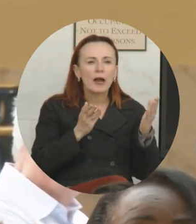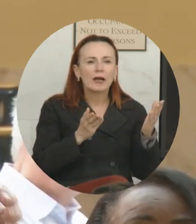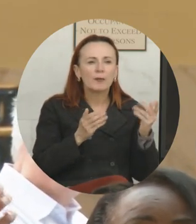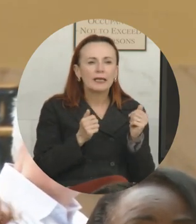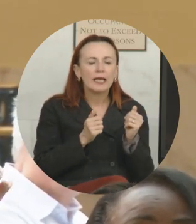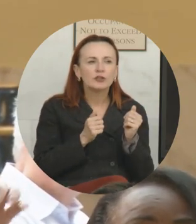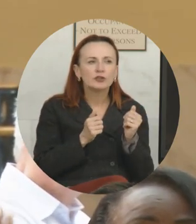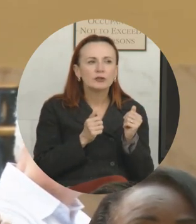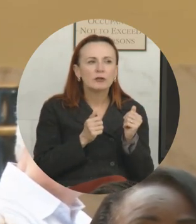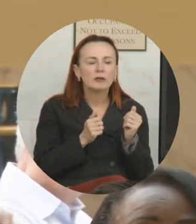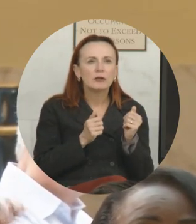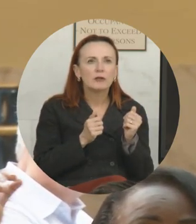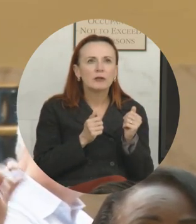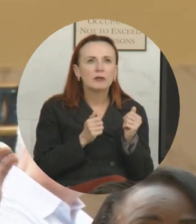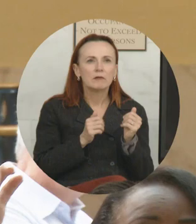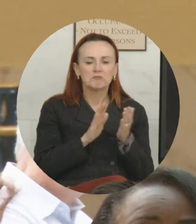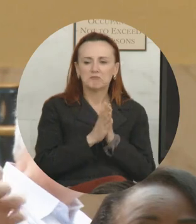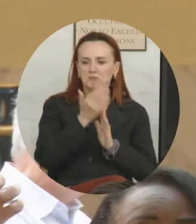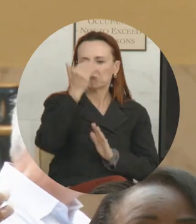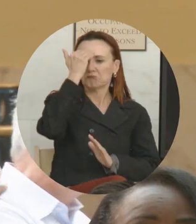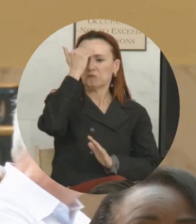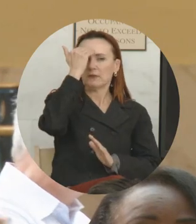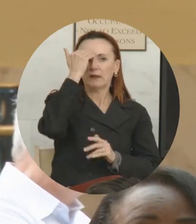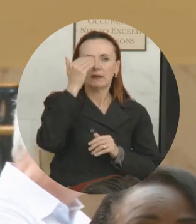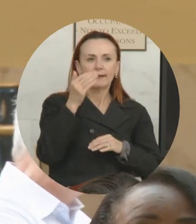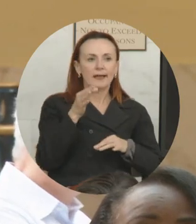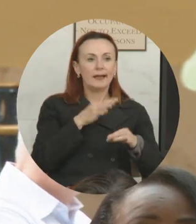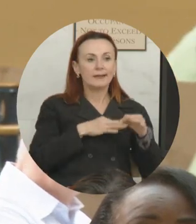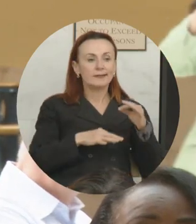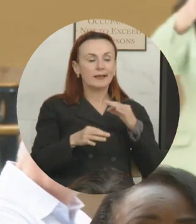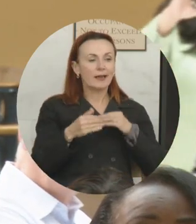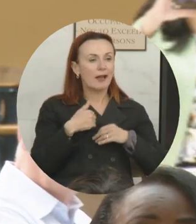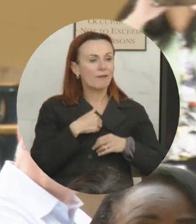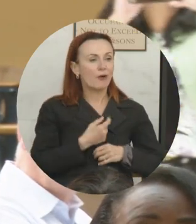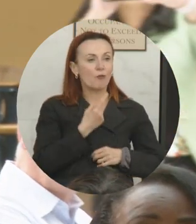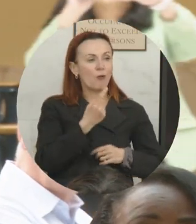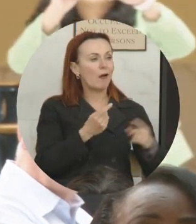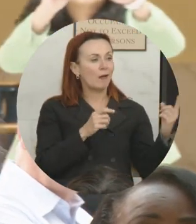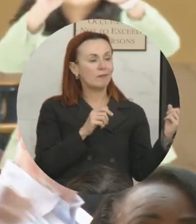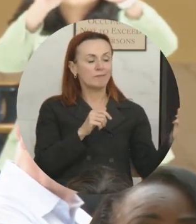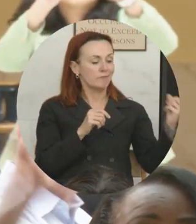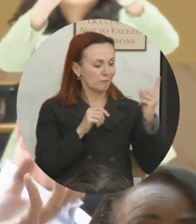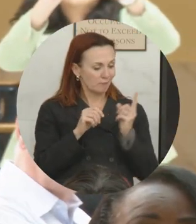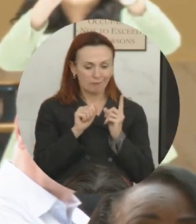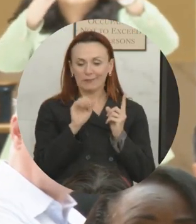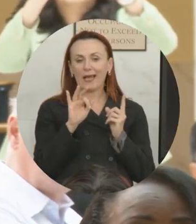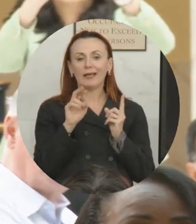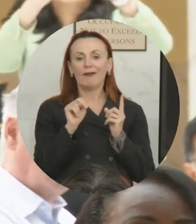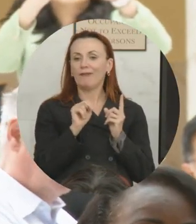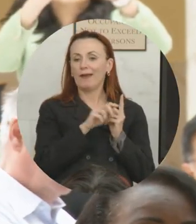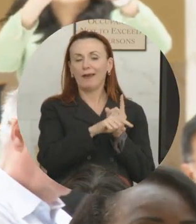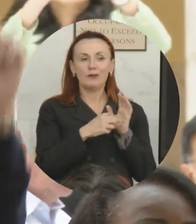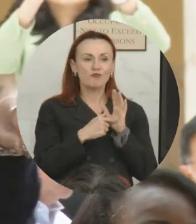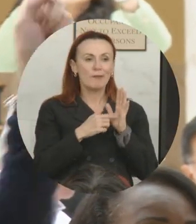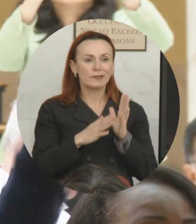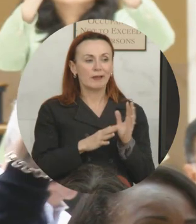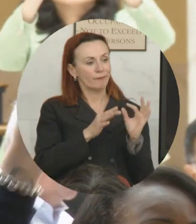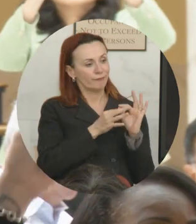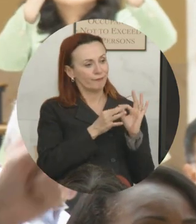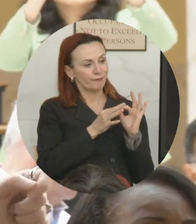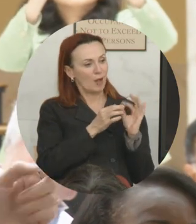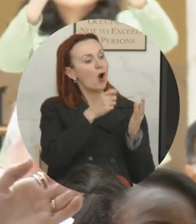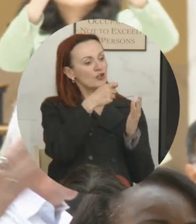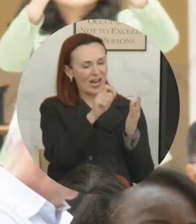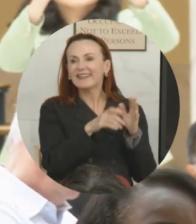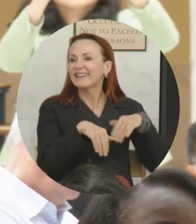conscious way and we don't just have our one token AFN representative that's giving their 2 cents and we can check